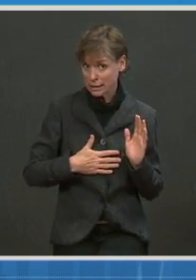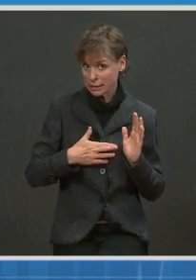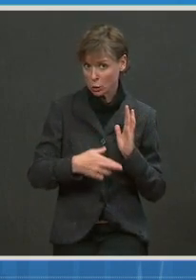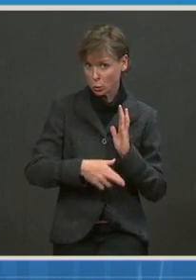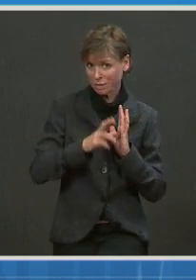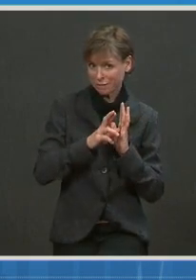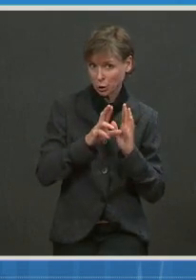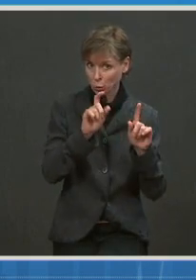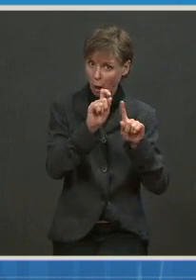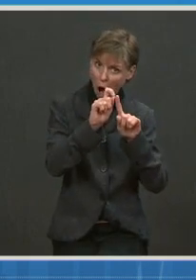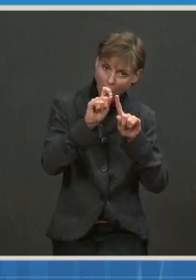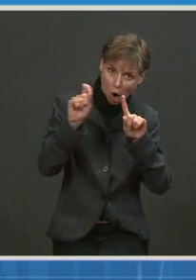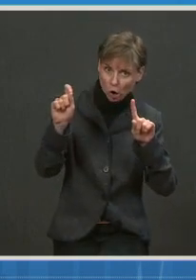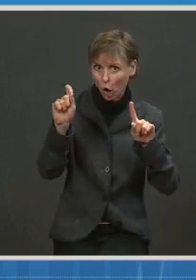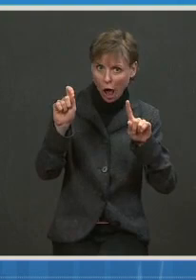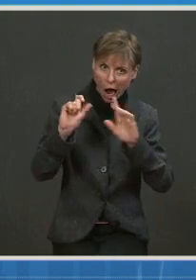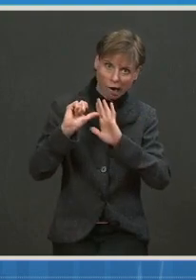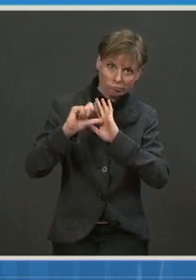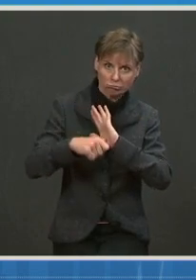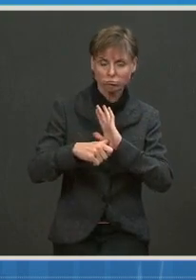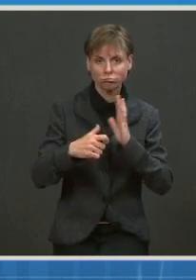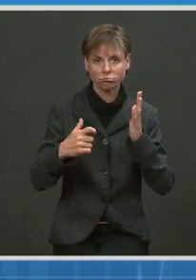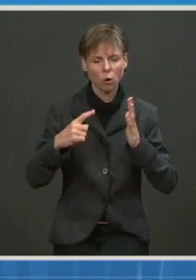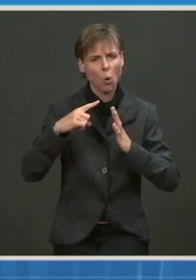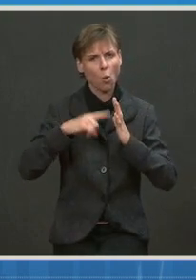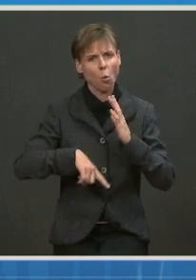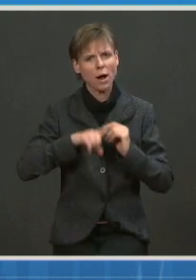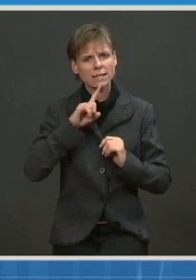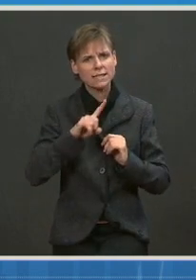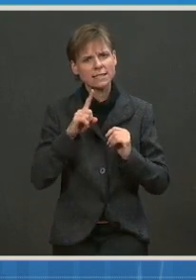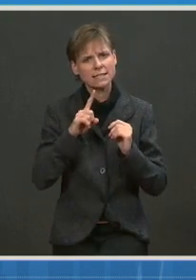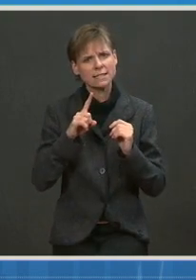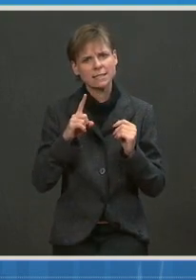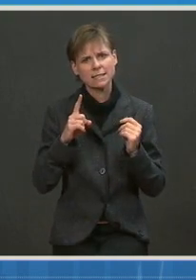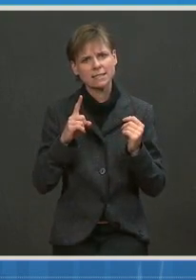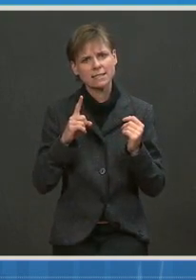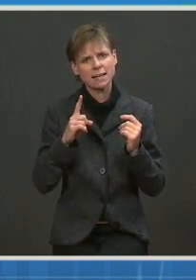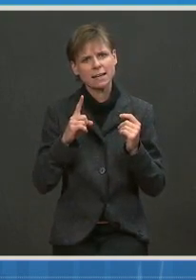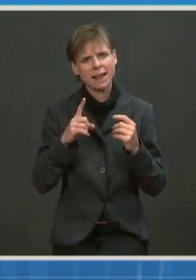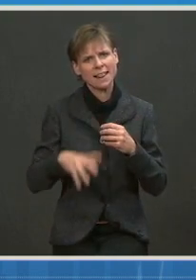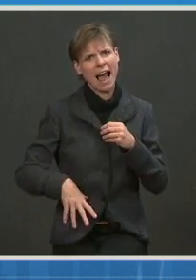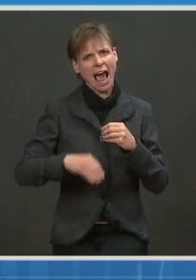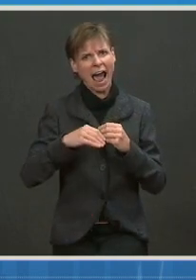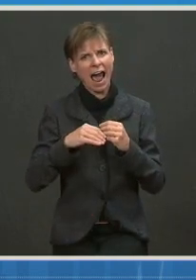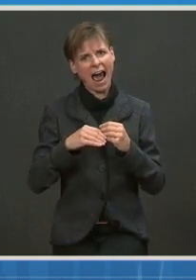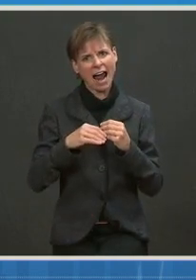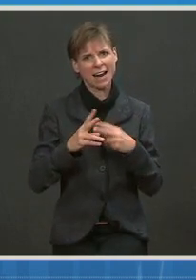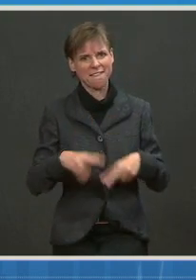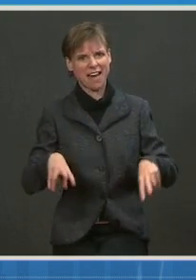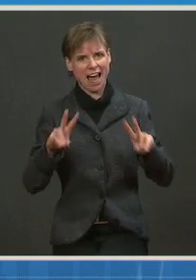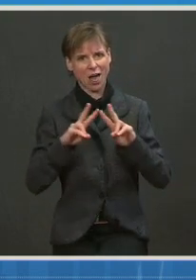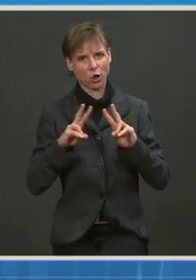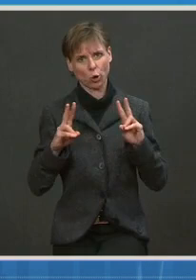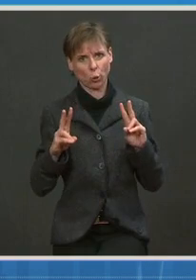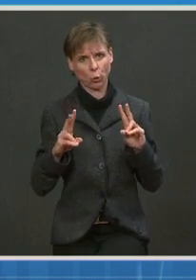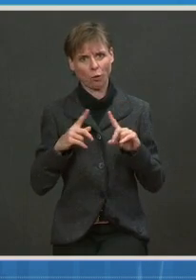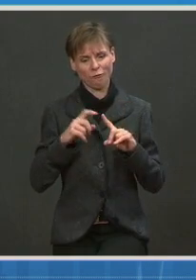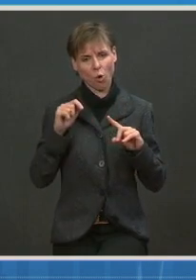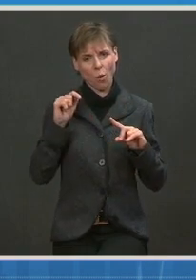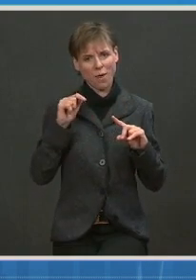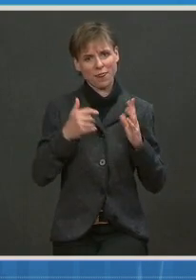underline for us, what is the value added from this new guidance when